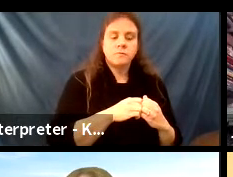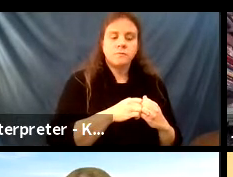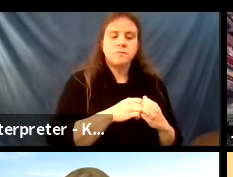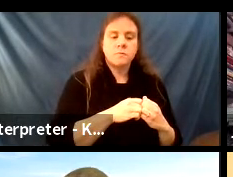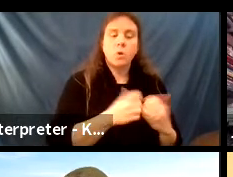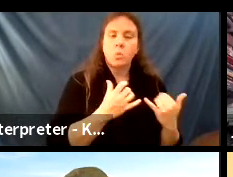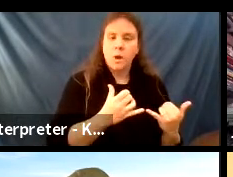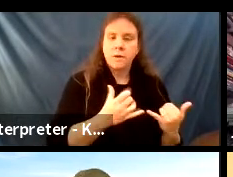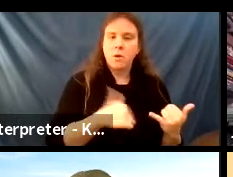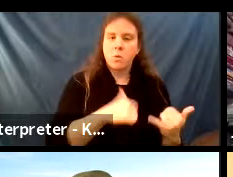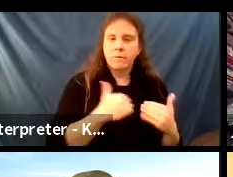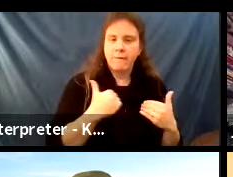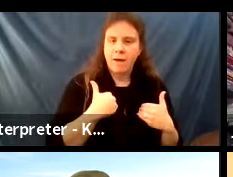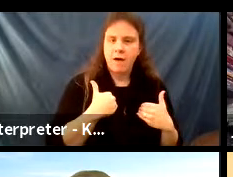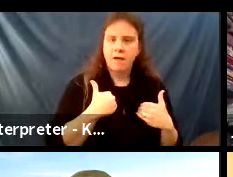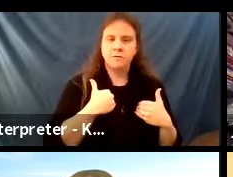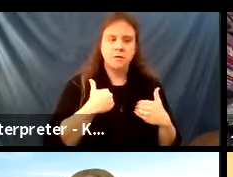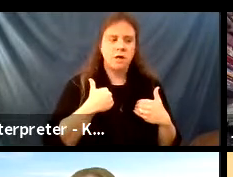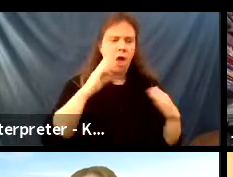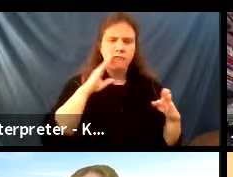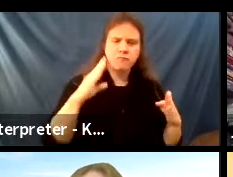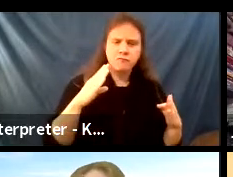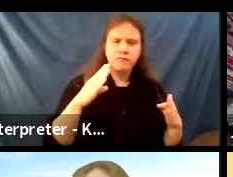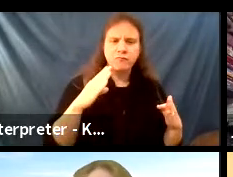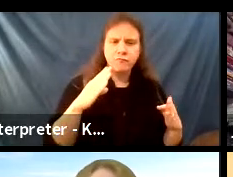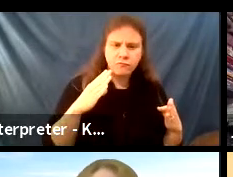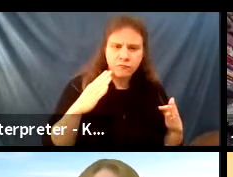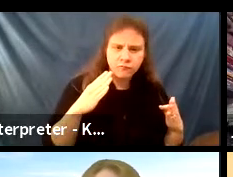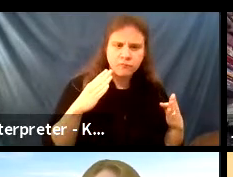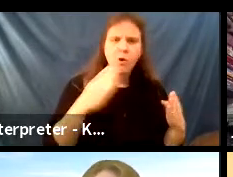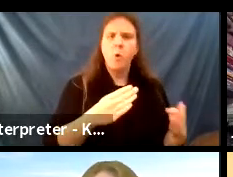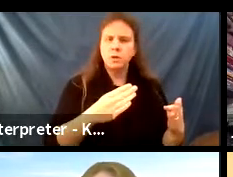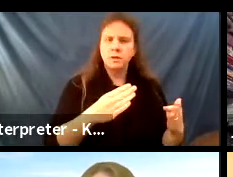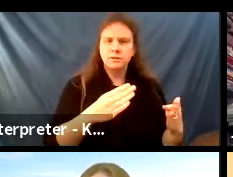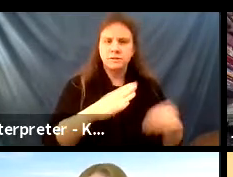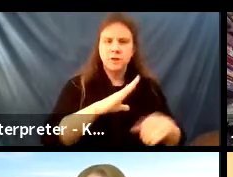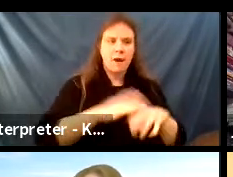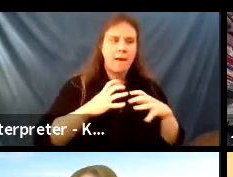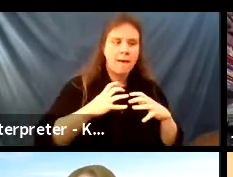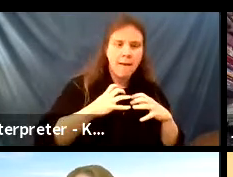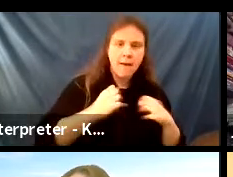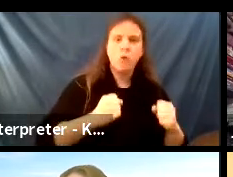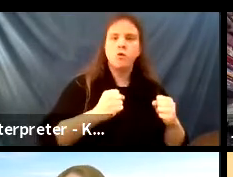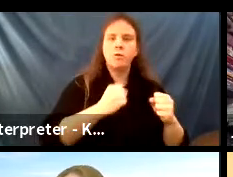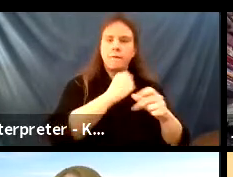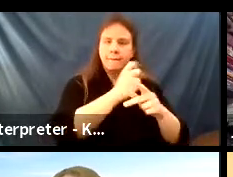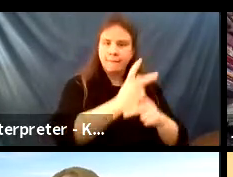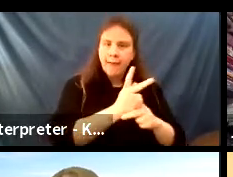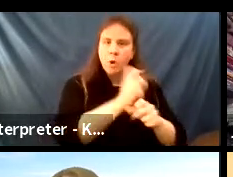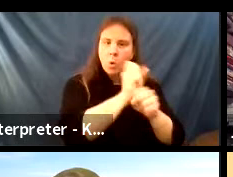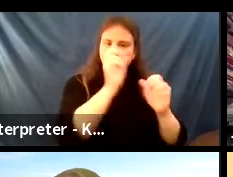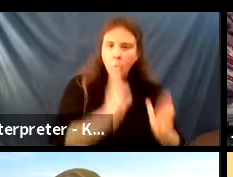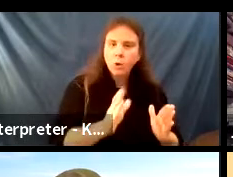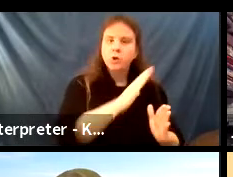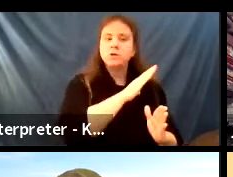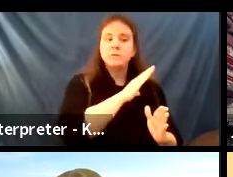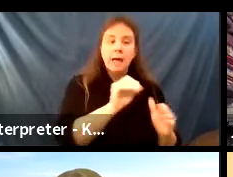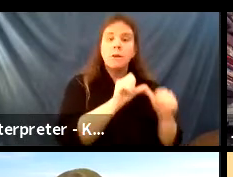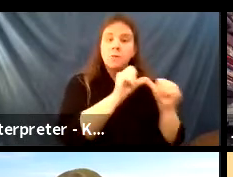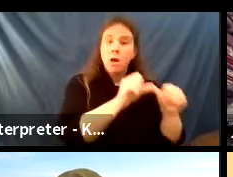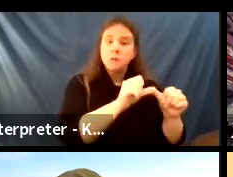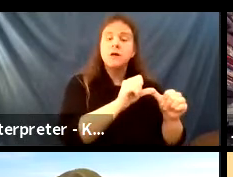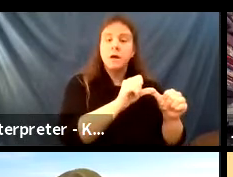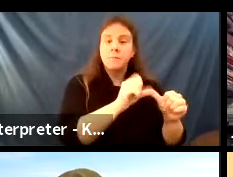where we have like a very focused amount of attention to healthcare workers and long-term care facilities, and then the moment of surplus. But